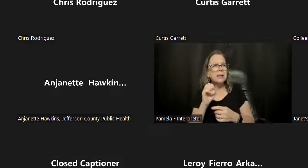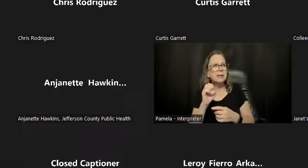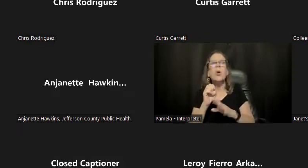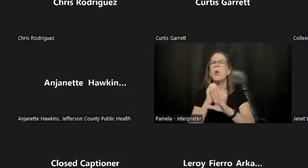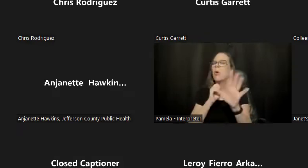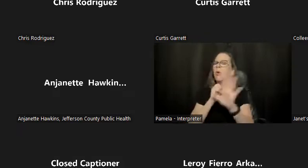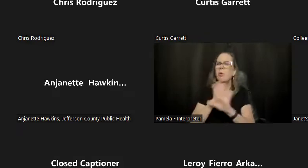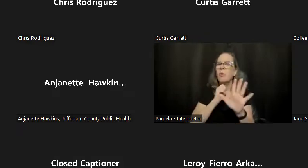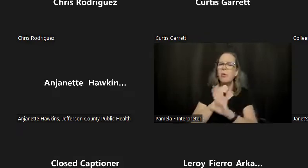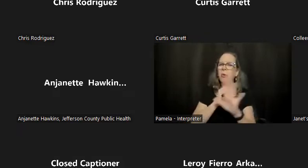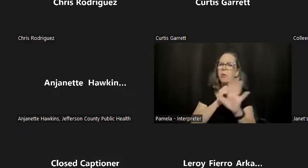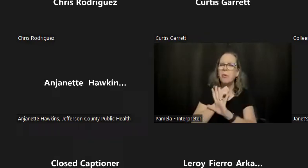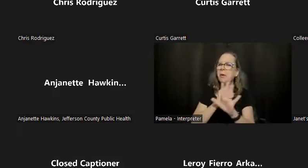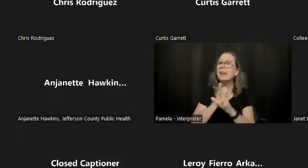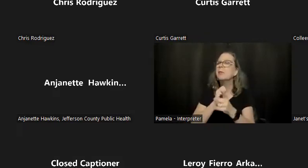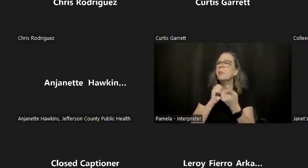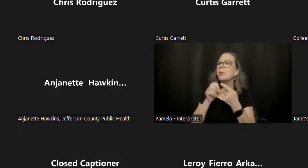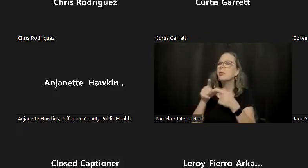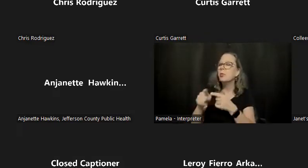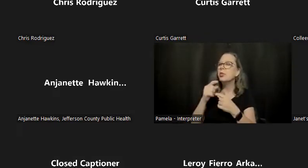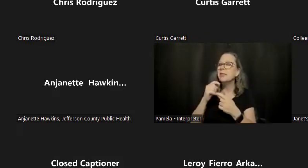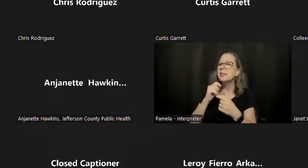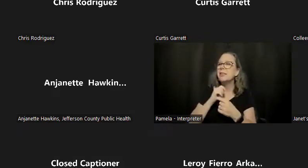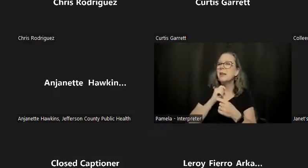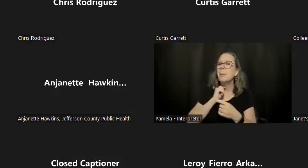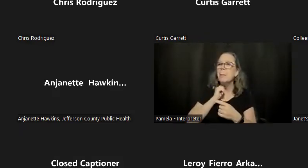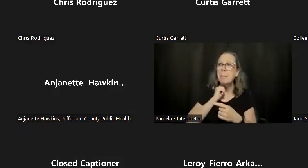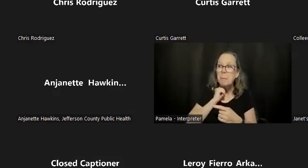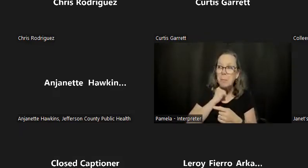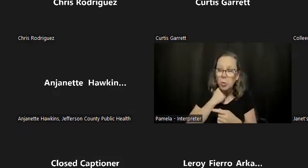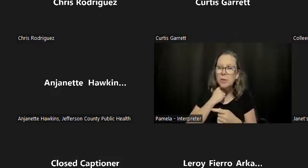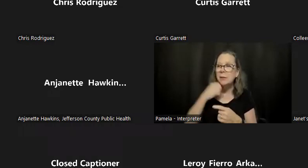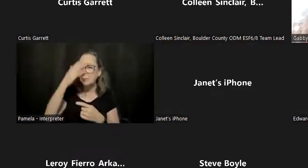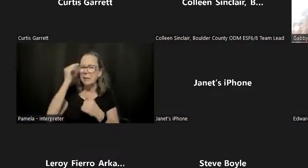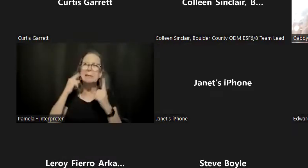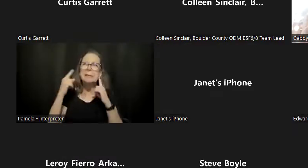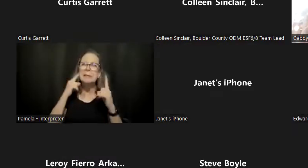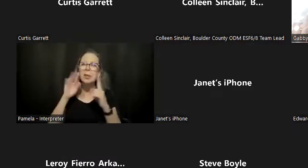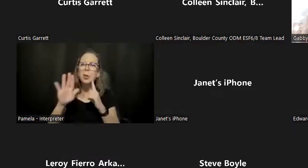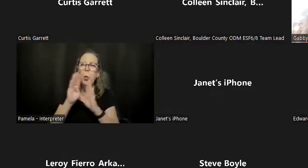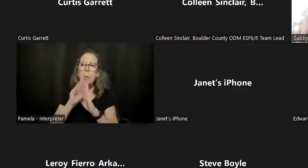No, no worries. You're just unmuted, and I was just going to mute you because we were hearing your background.